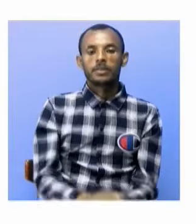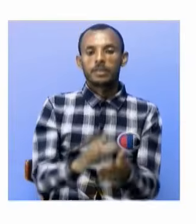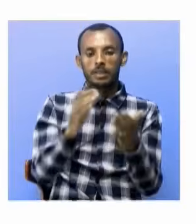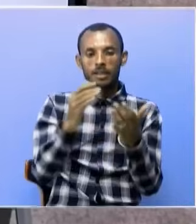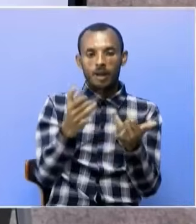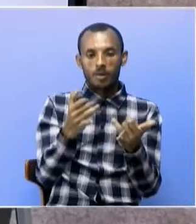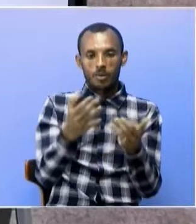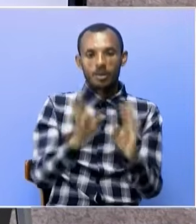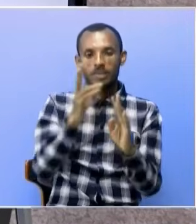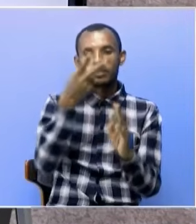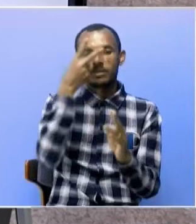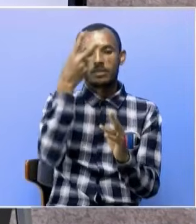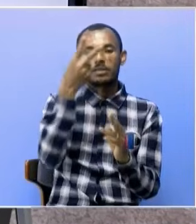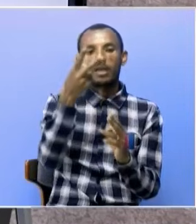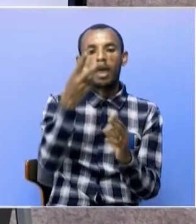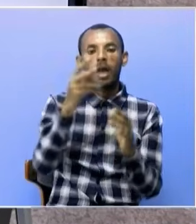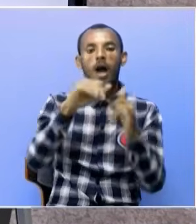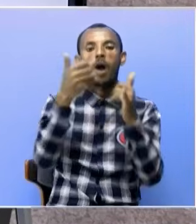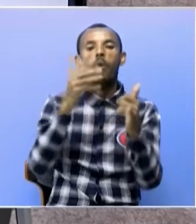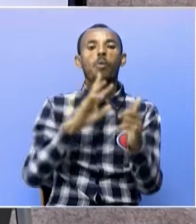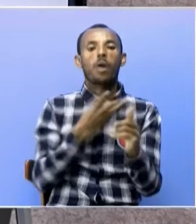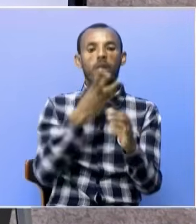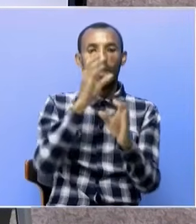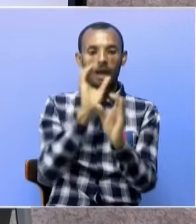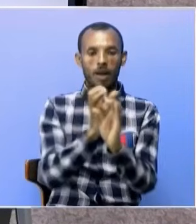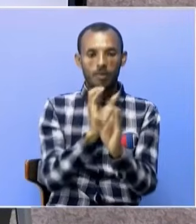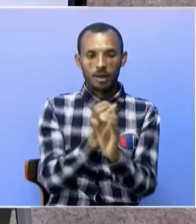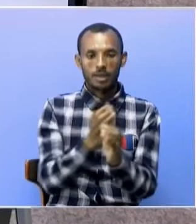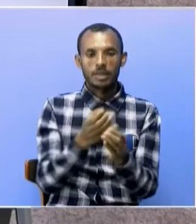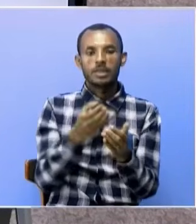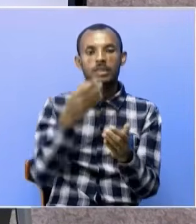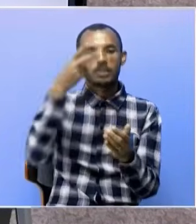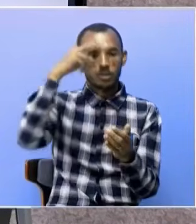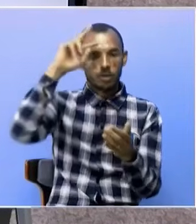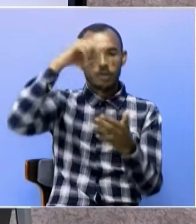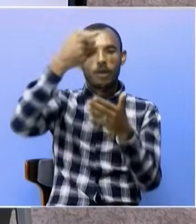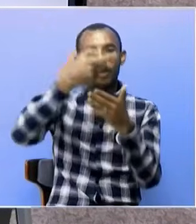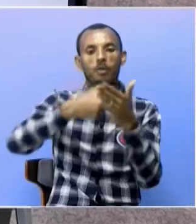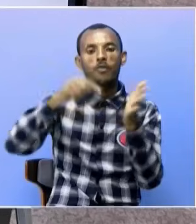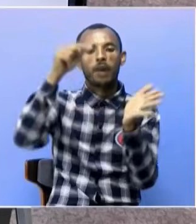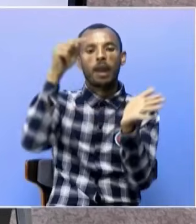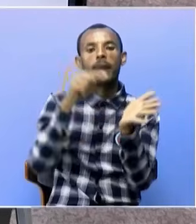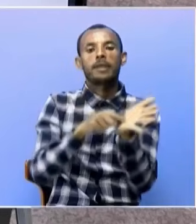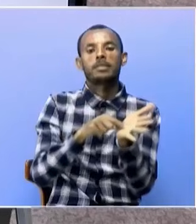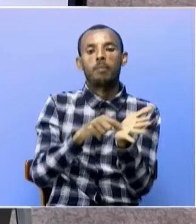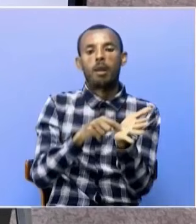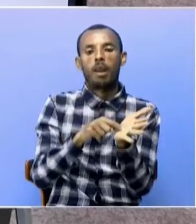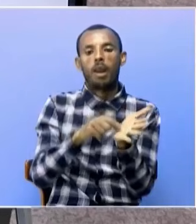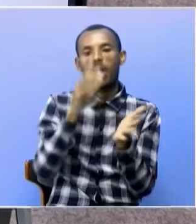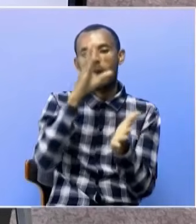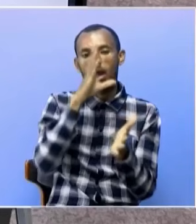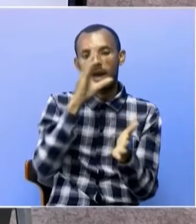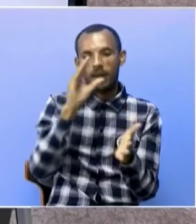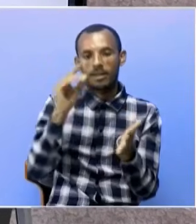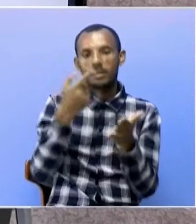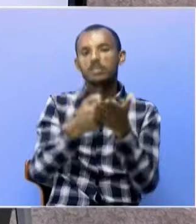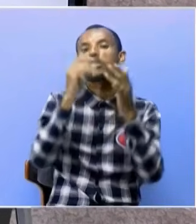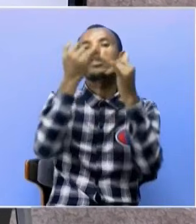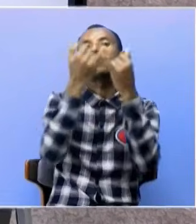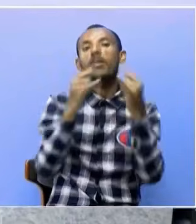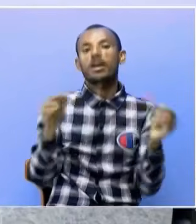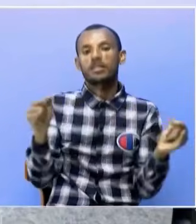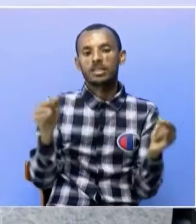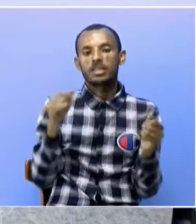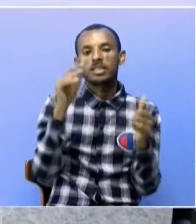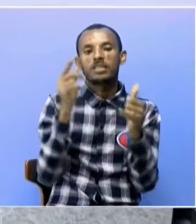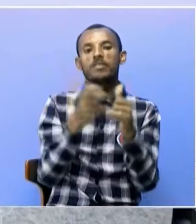see how we can calculate the squared value of these decimals and this fraction. Okay, the